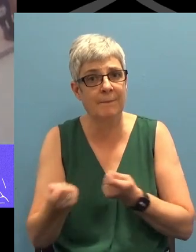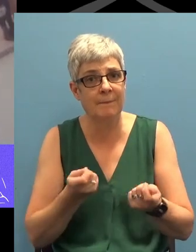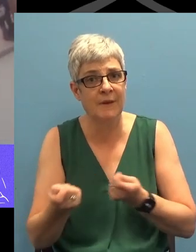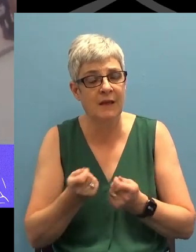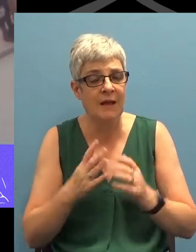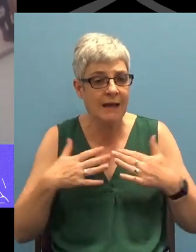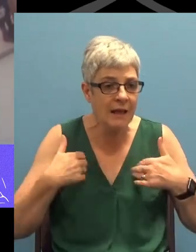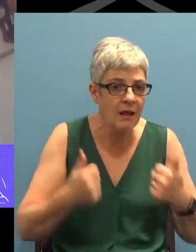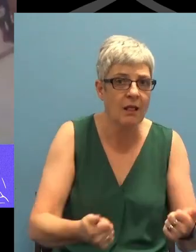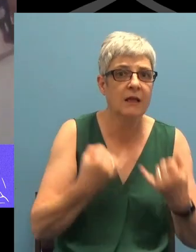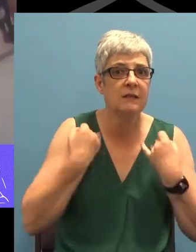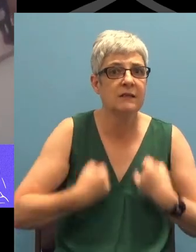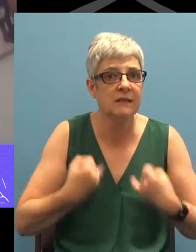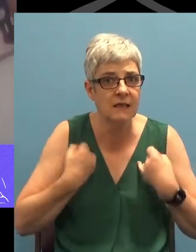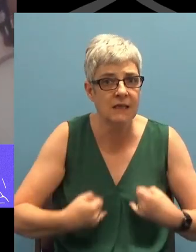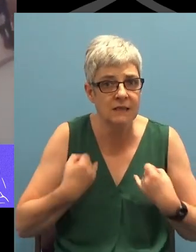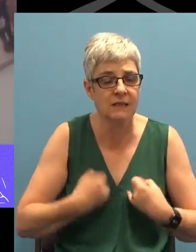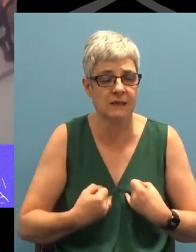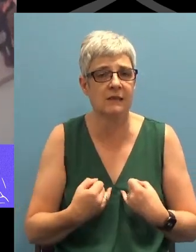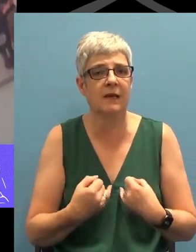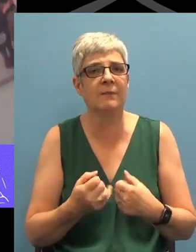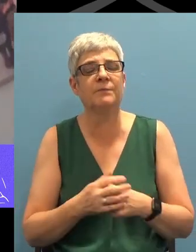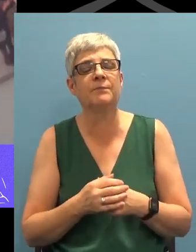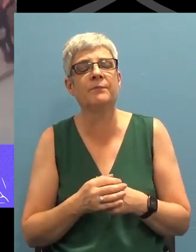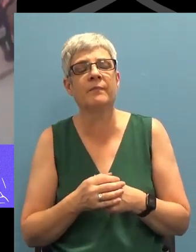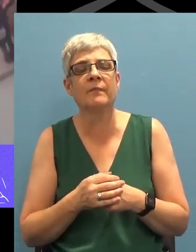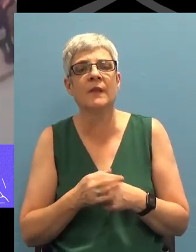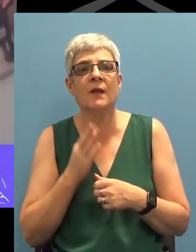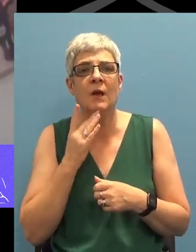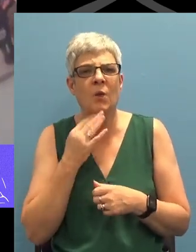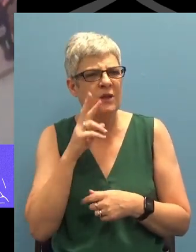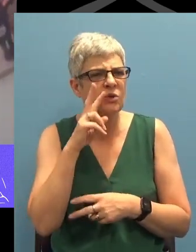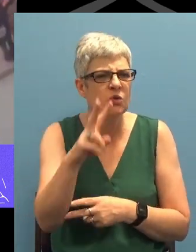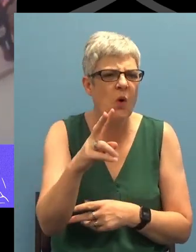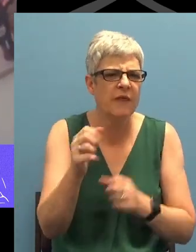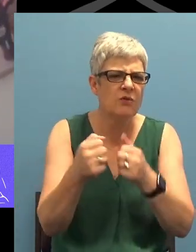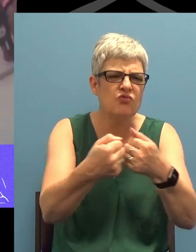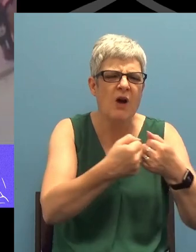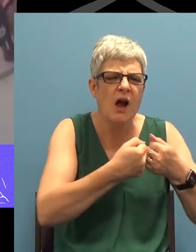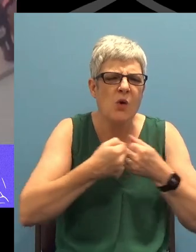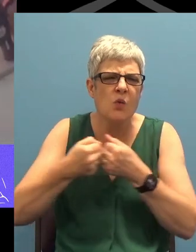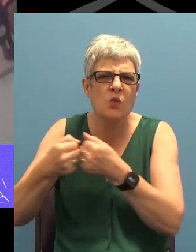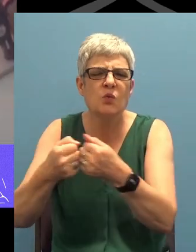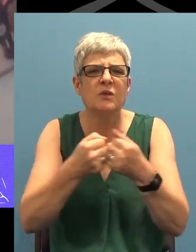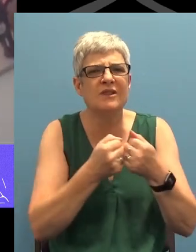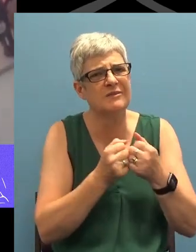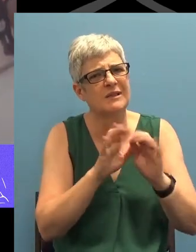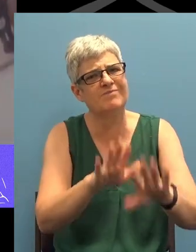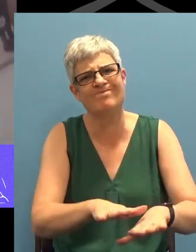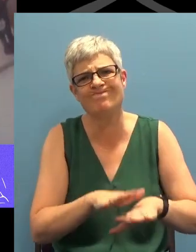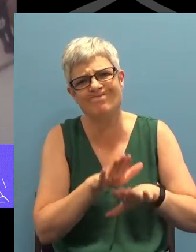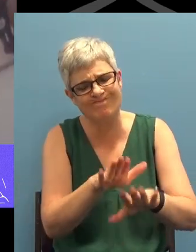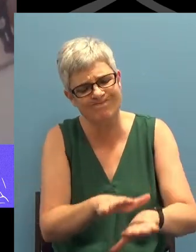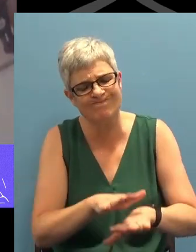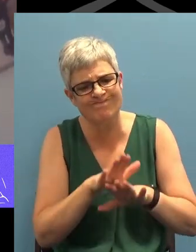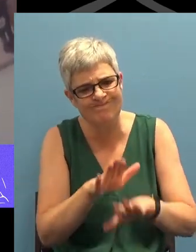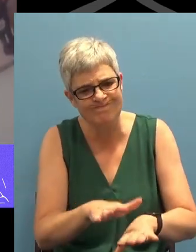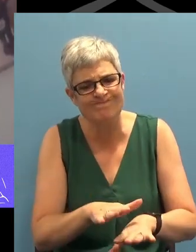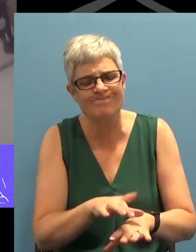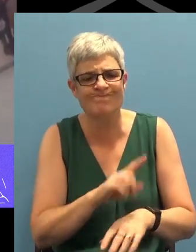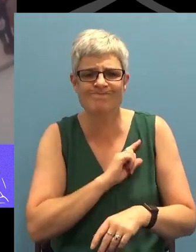and healing every disease and sickness. When he saw the crowds, he had compassion on